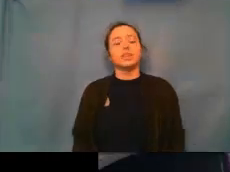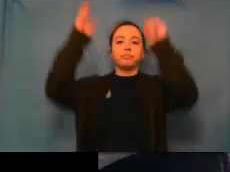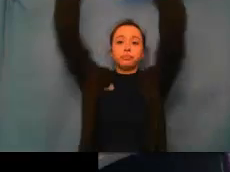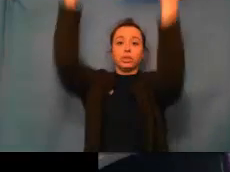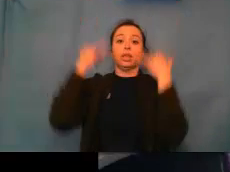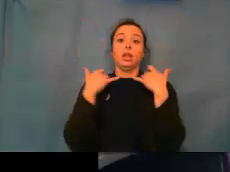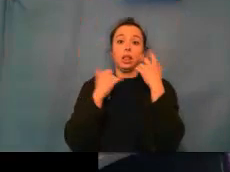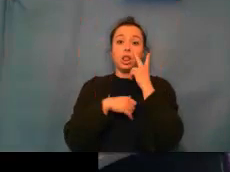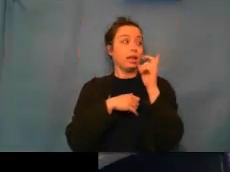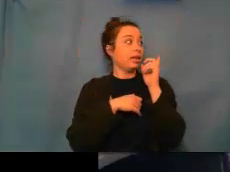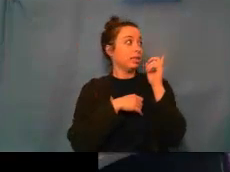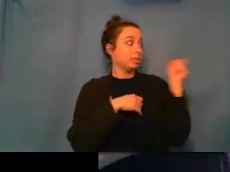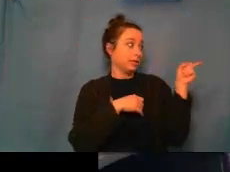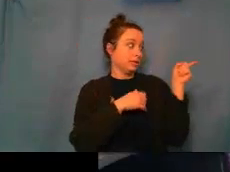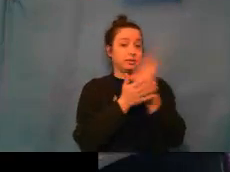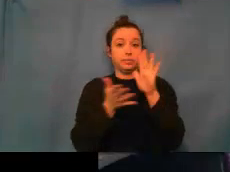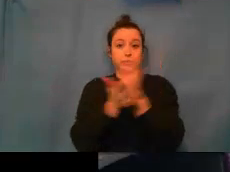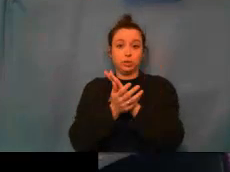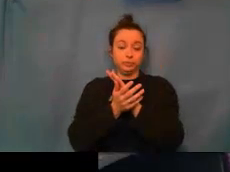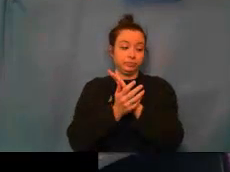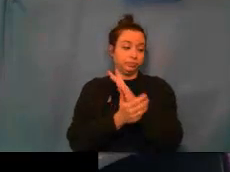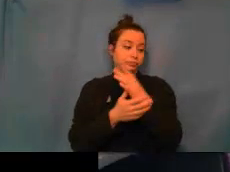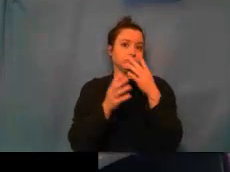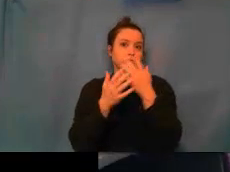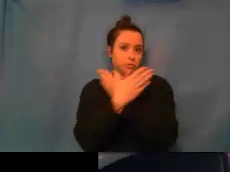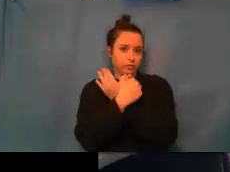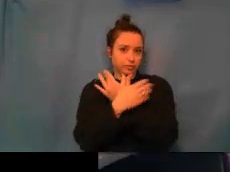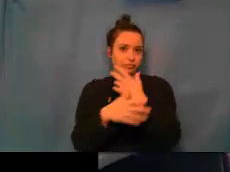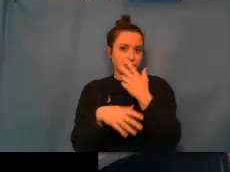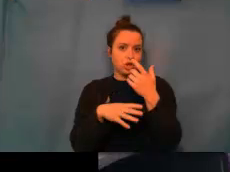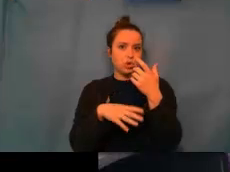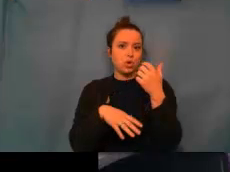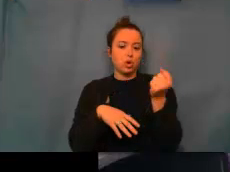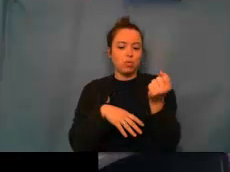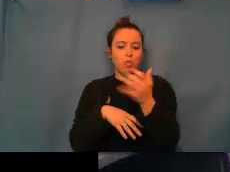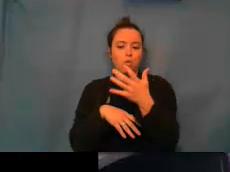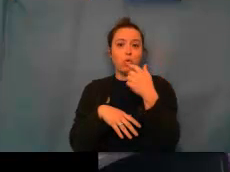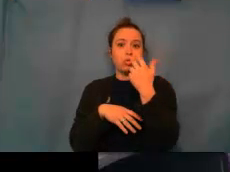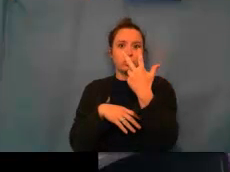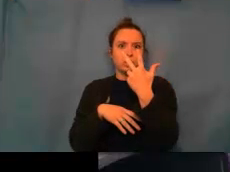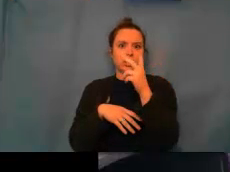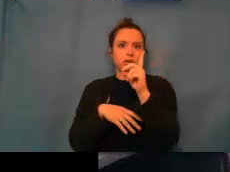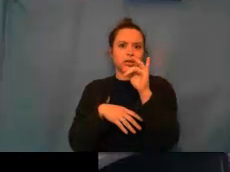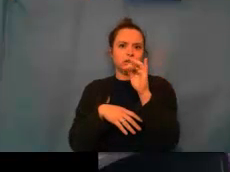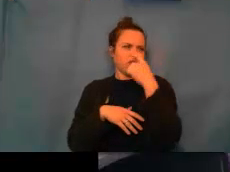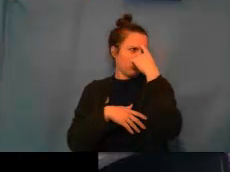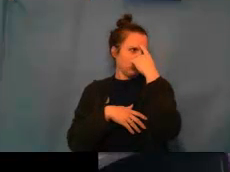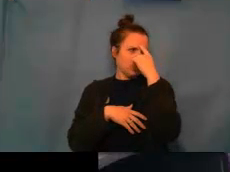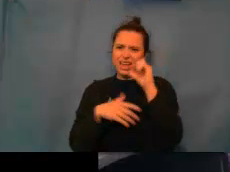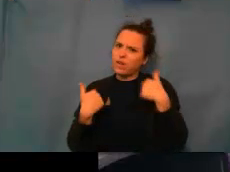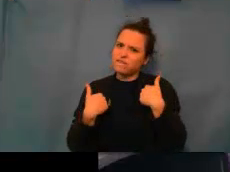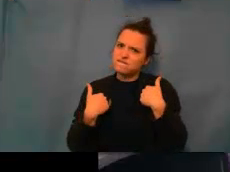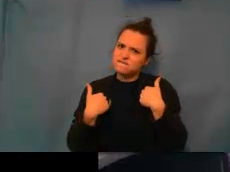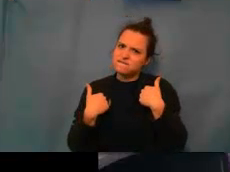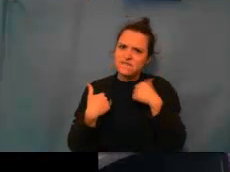Alright friends, you should be looking at this butterfly page. So what you're going to do is you're going to roll 3 dice. Now I know what you're thinking, Miss Willie, I don't have any dice at my